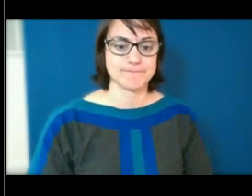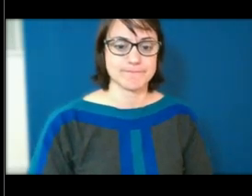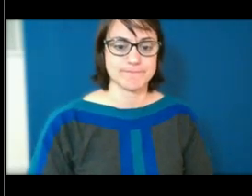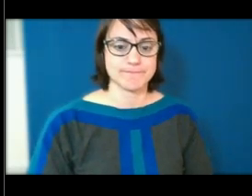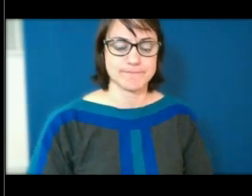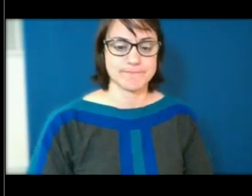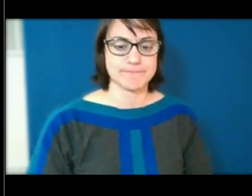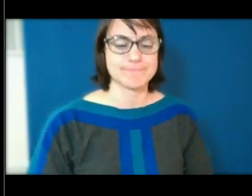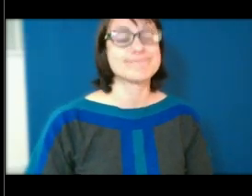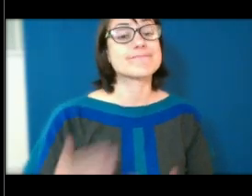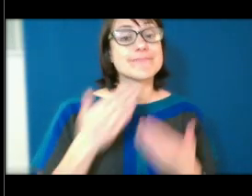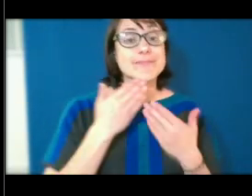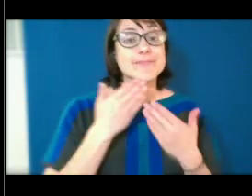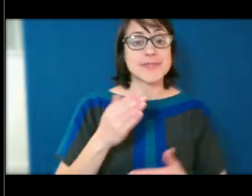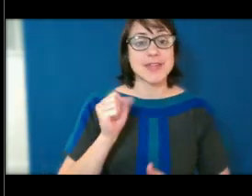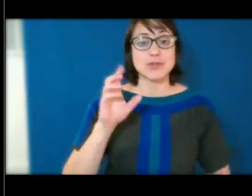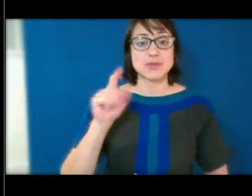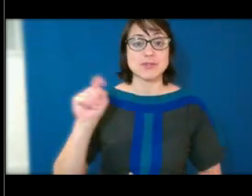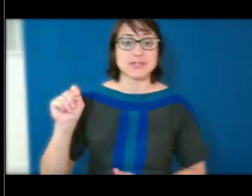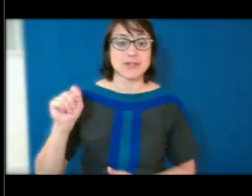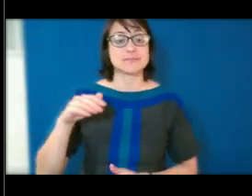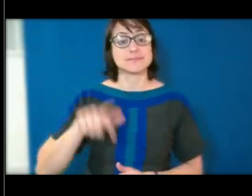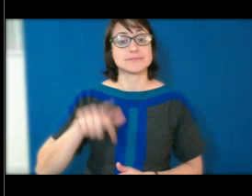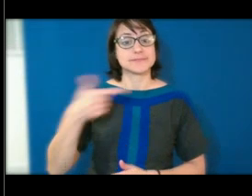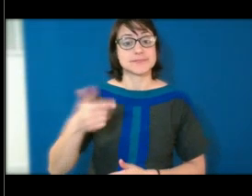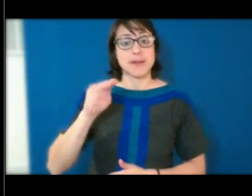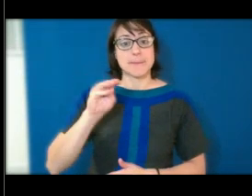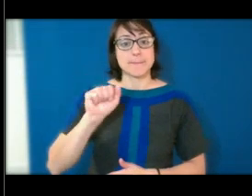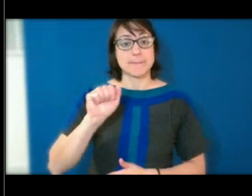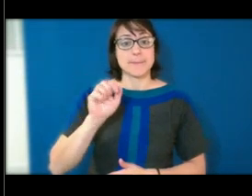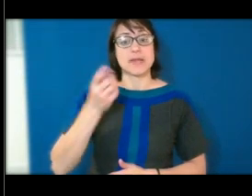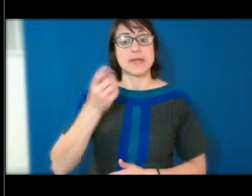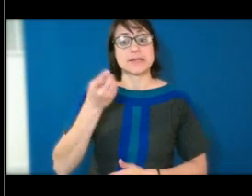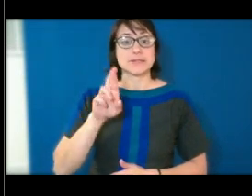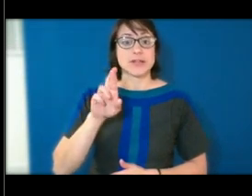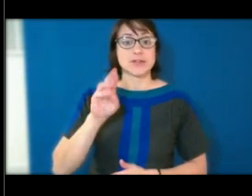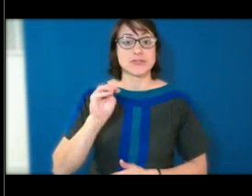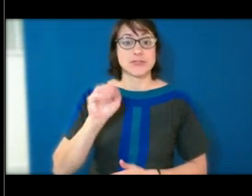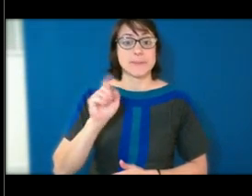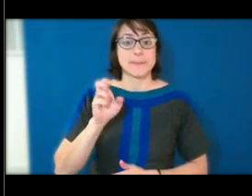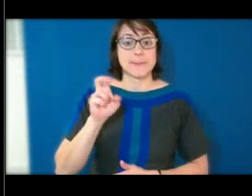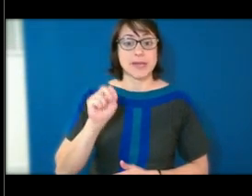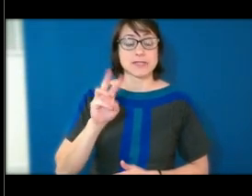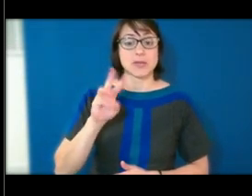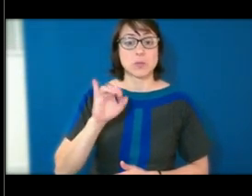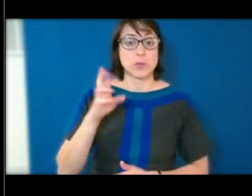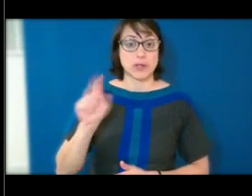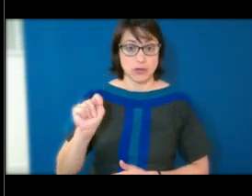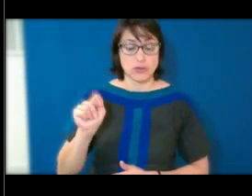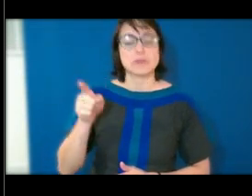Thank you, Scott. And next we have Dr. Madison Willert, who will be talking about Sea Grant's investments in marine debris.